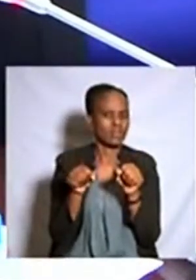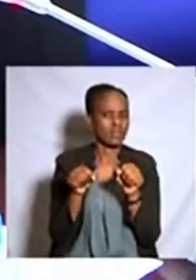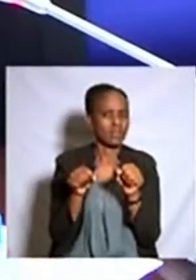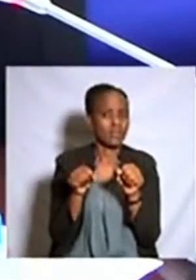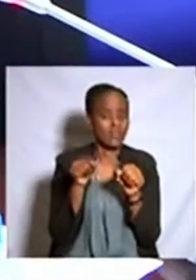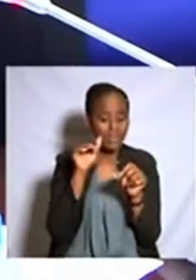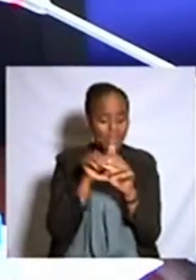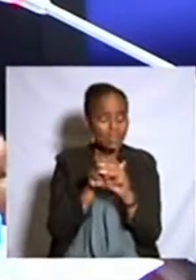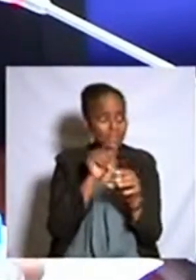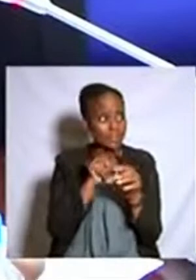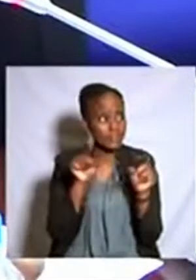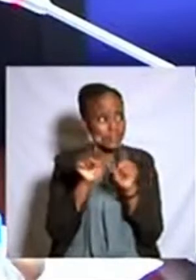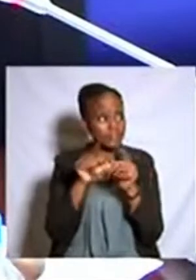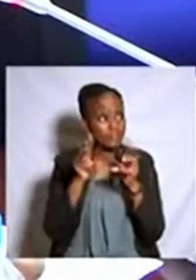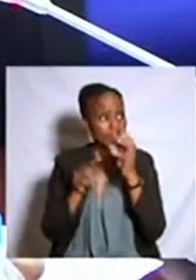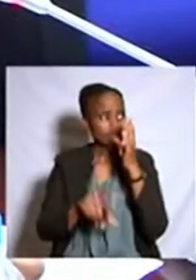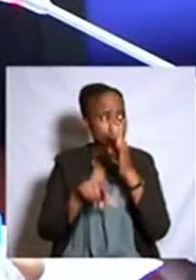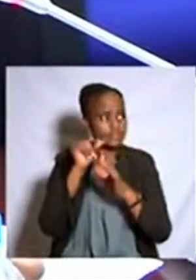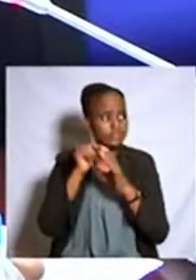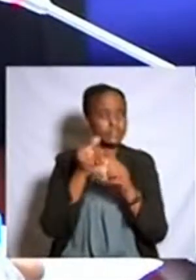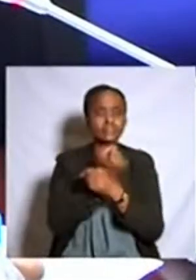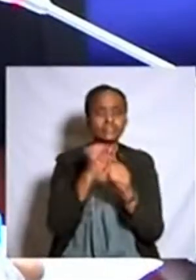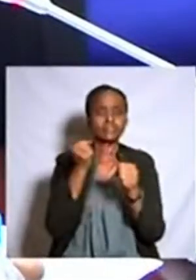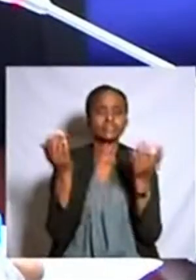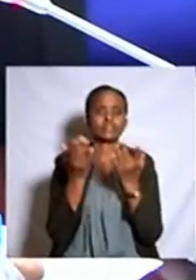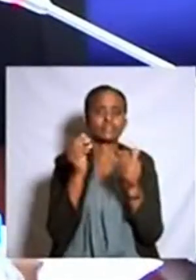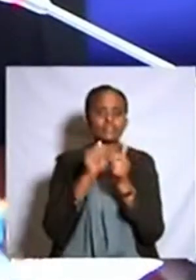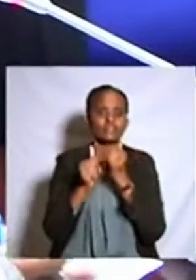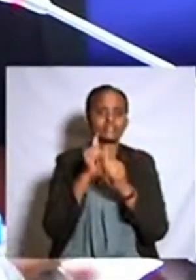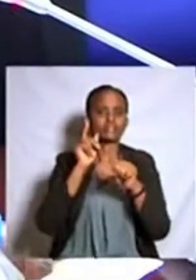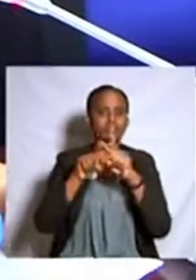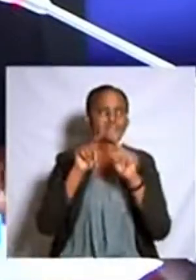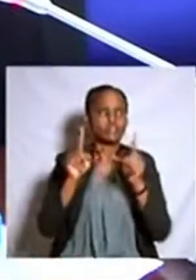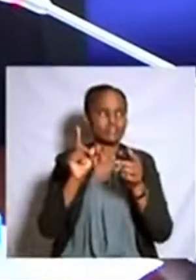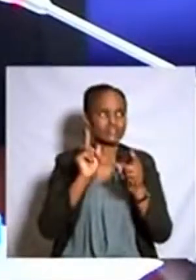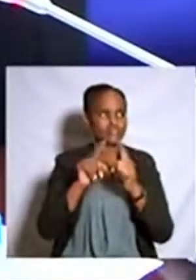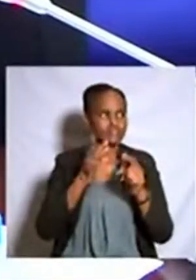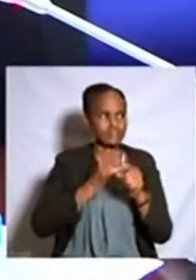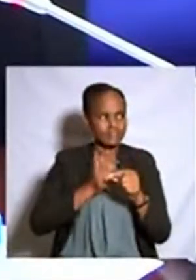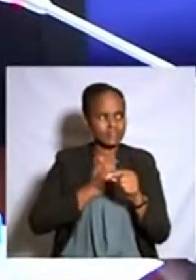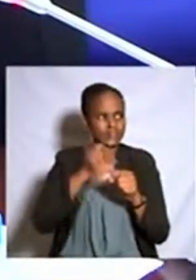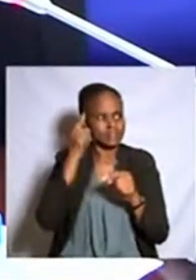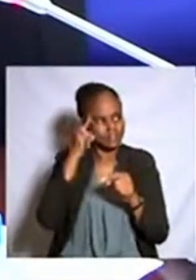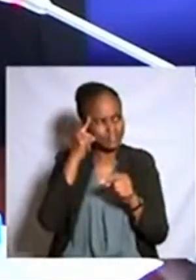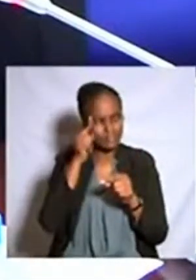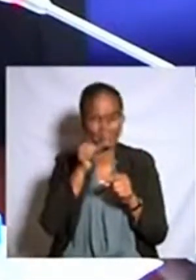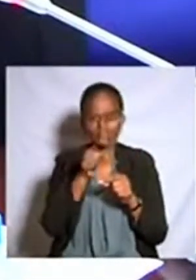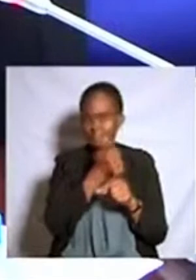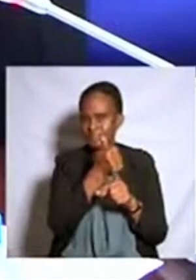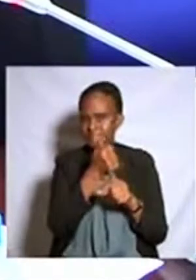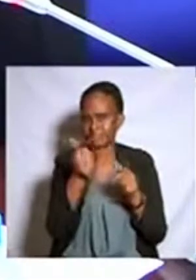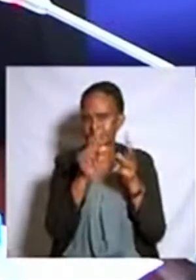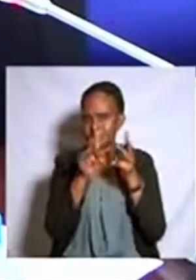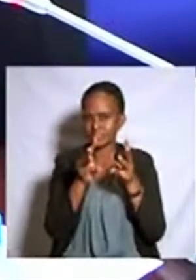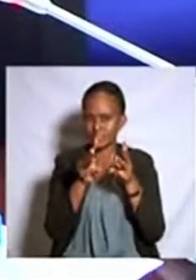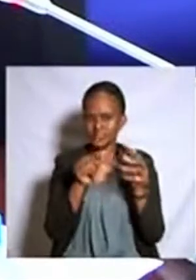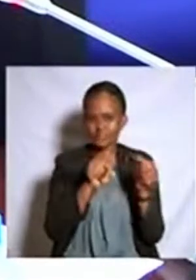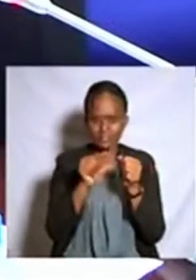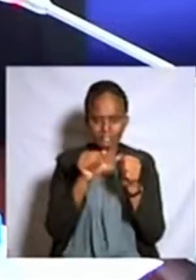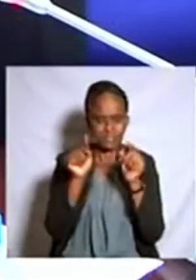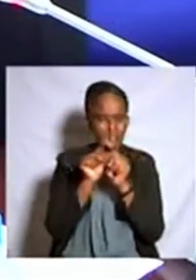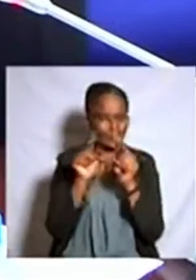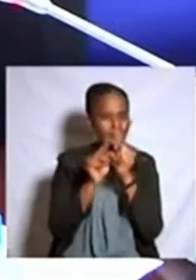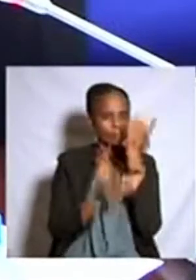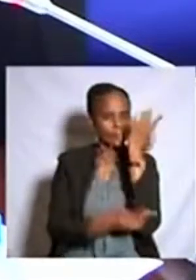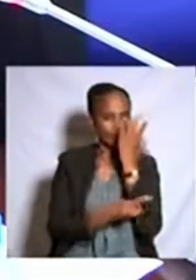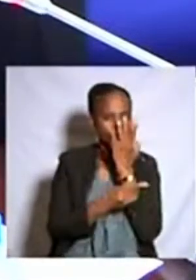this particular case, I think they could not find a solution, which is very strange. But I've seen, I think, in other instances where the system is being